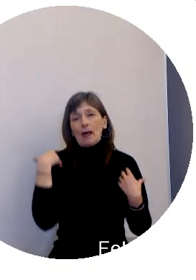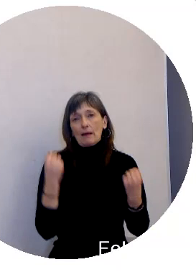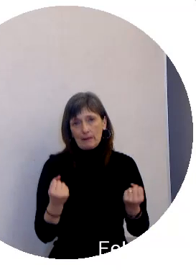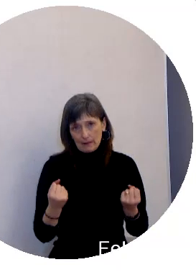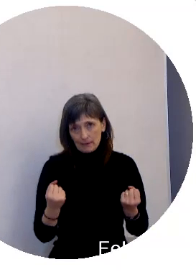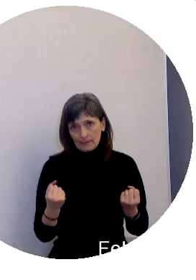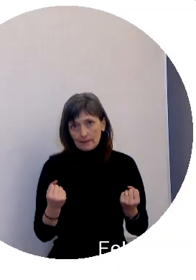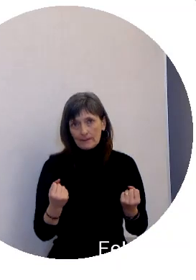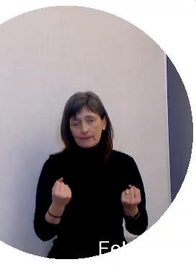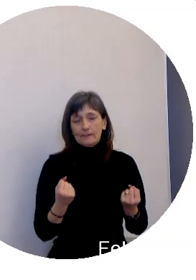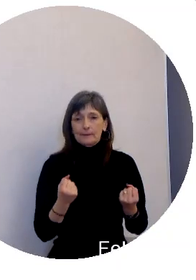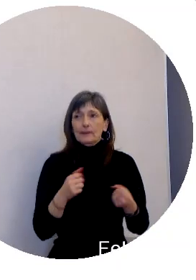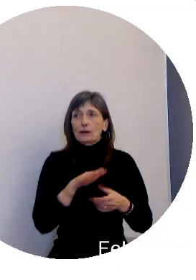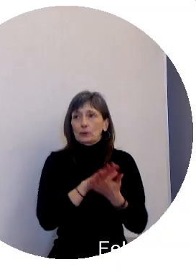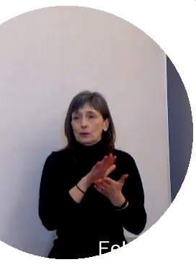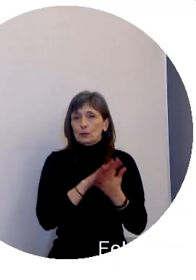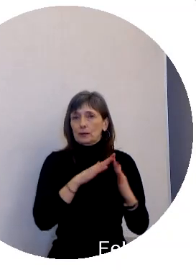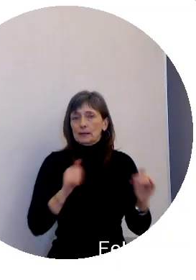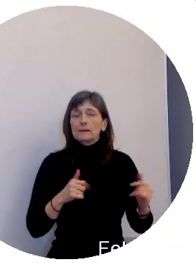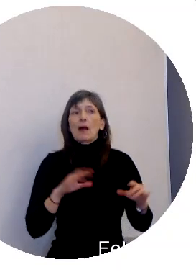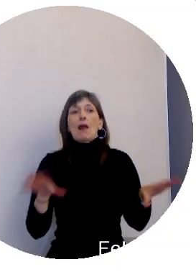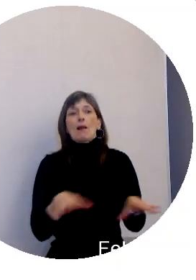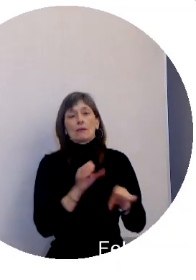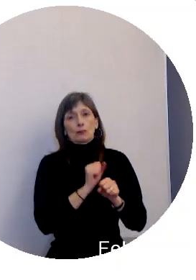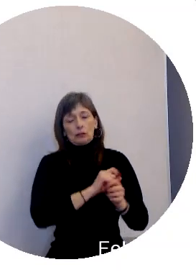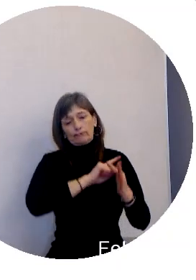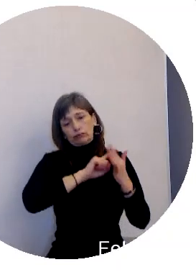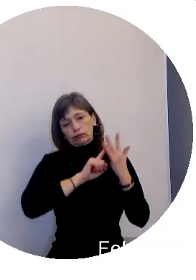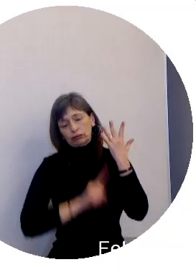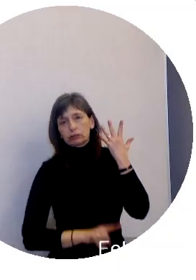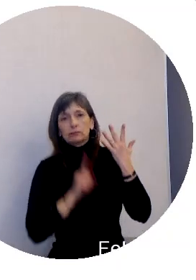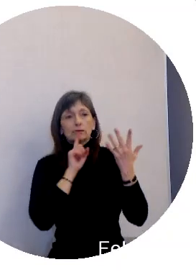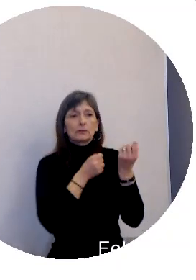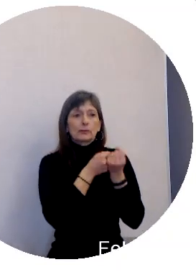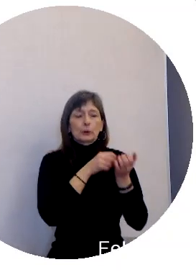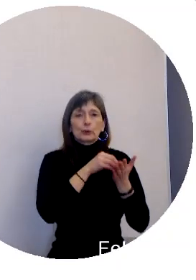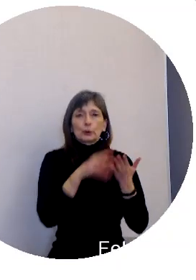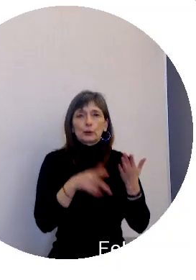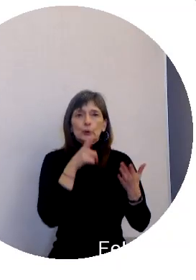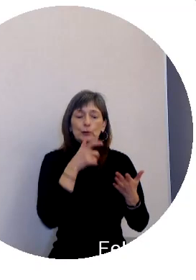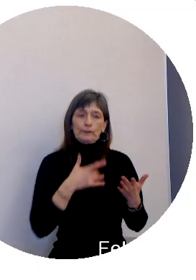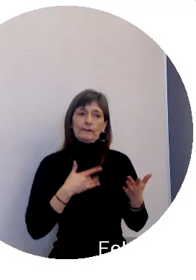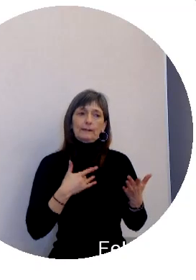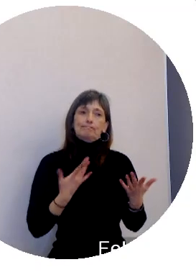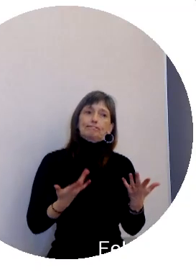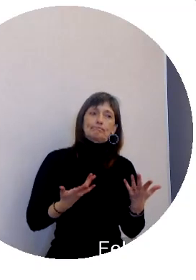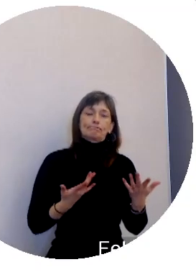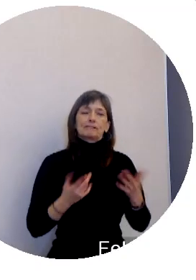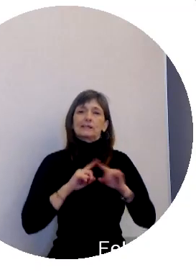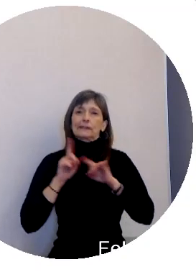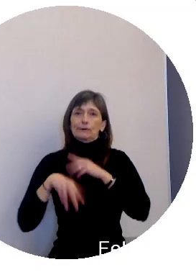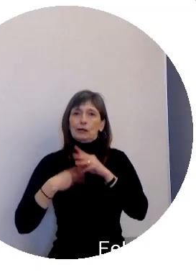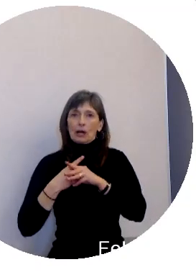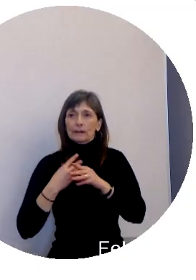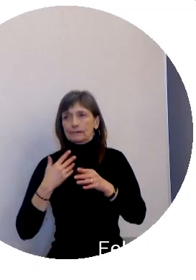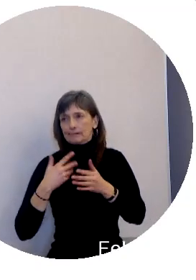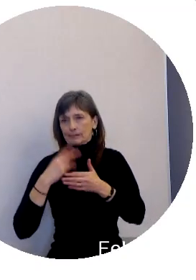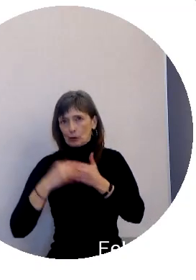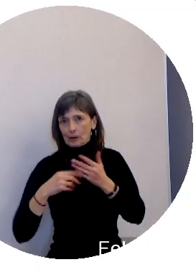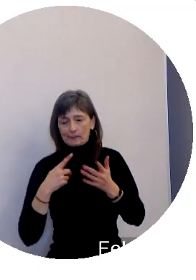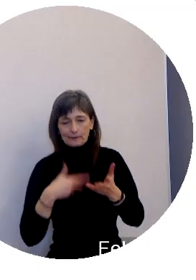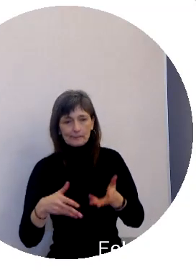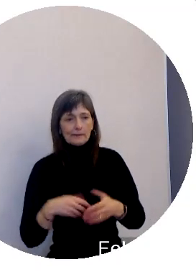health initiatives in the school district. We have a lot of work that's ongoing to support students with a number of different